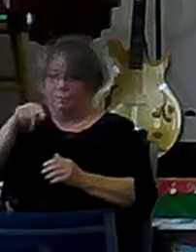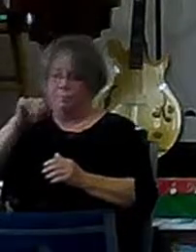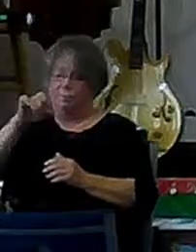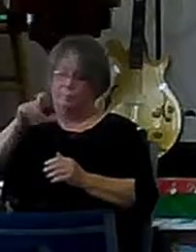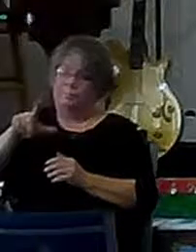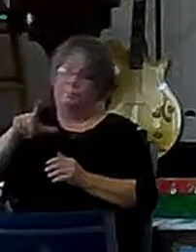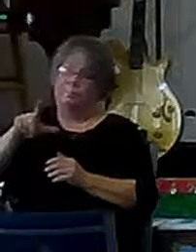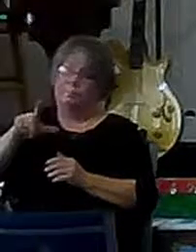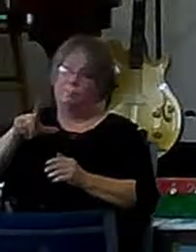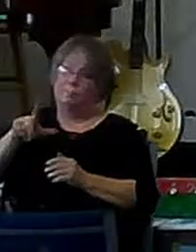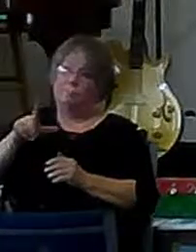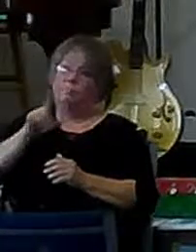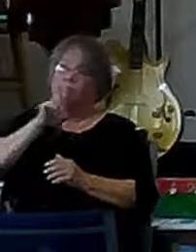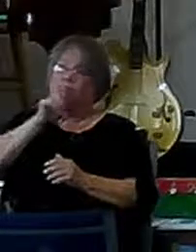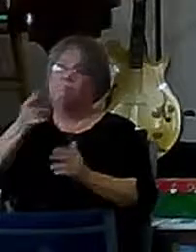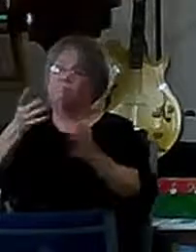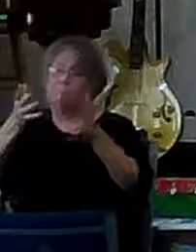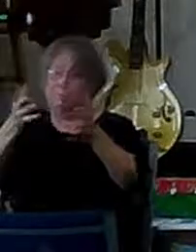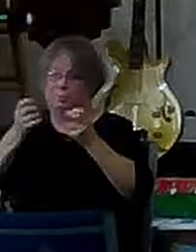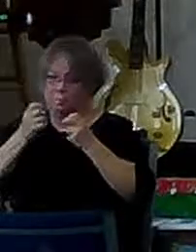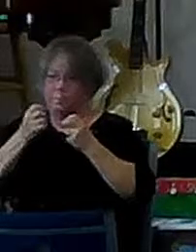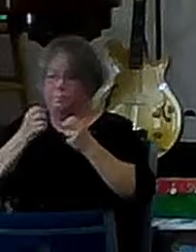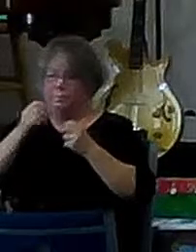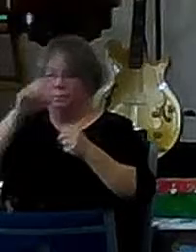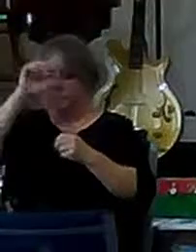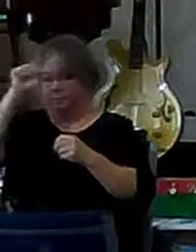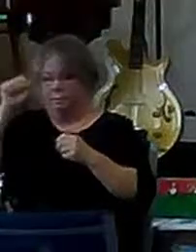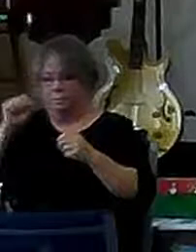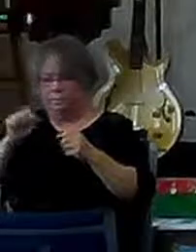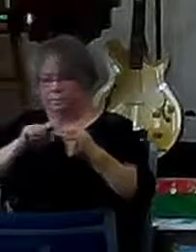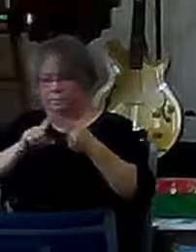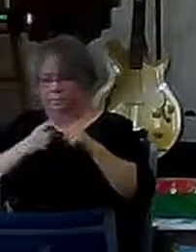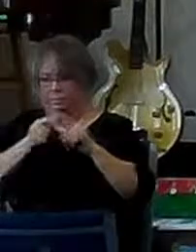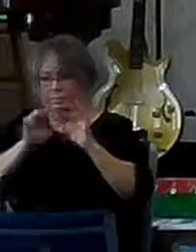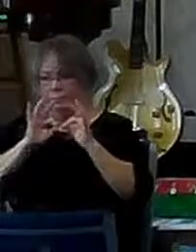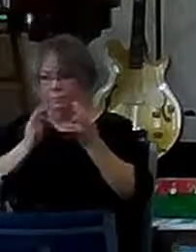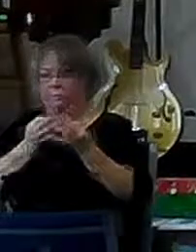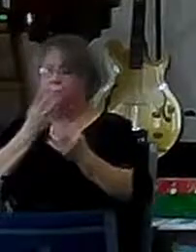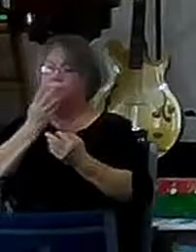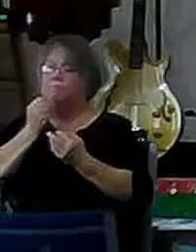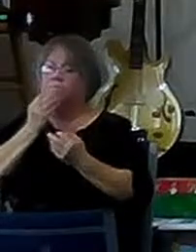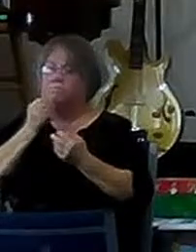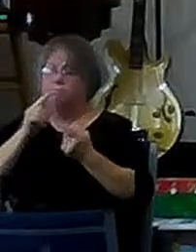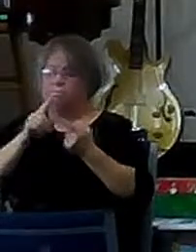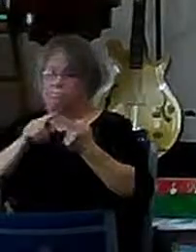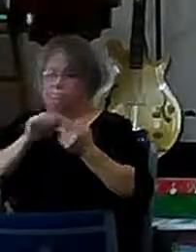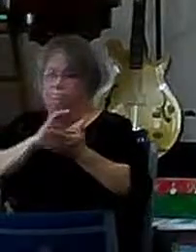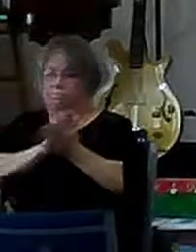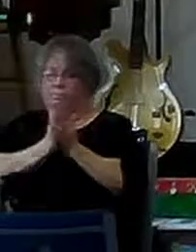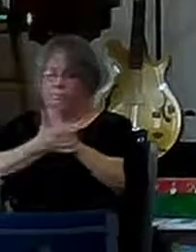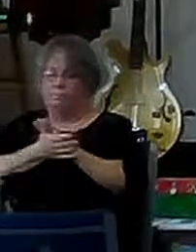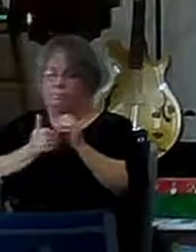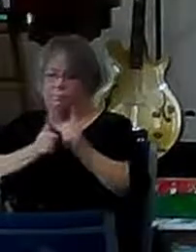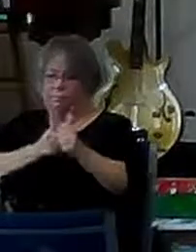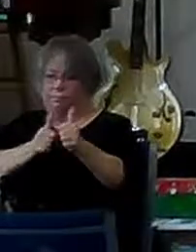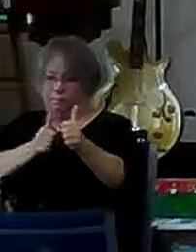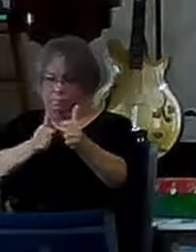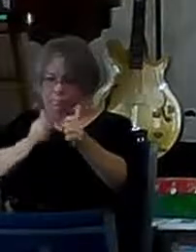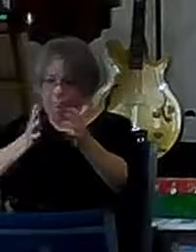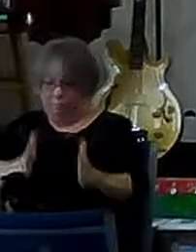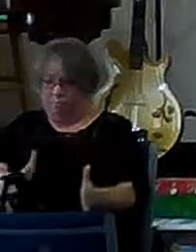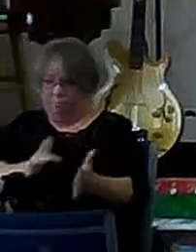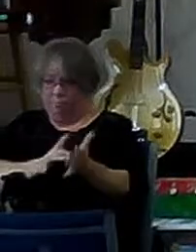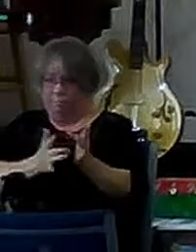salvation of his kinsmen according to the flesh. Now, I am very grateful that these verses are here in